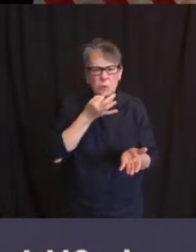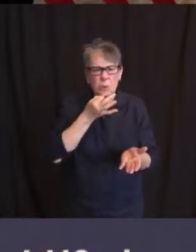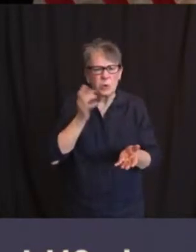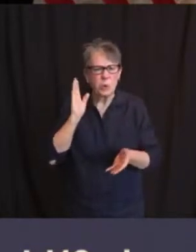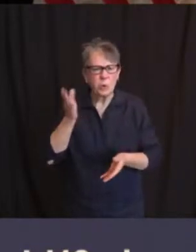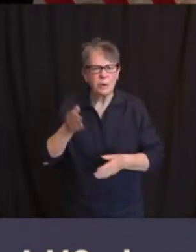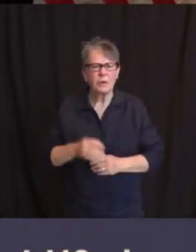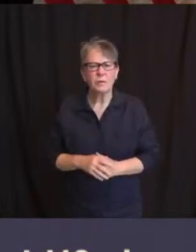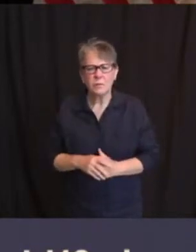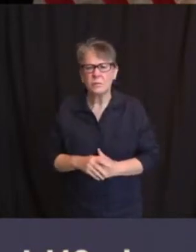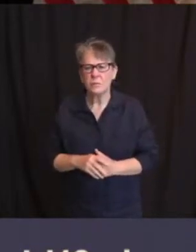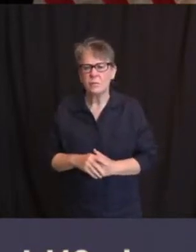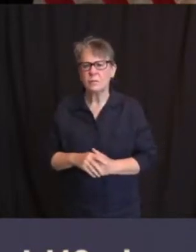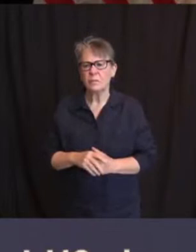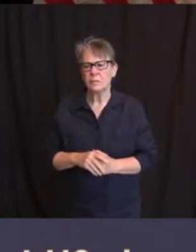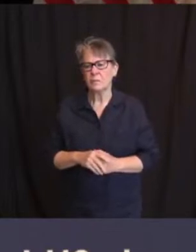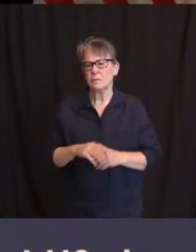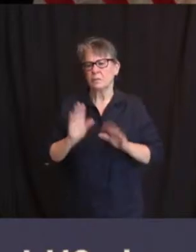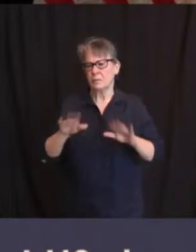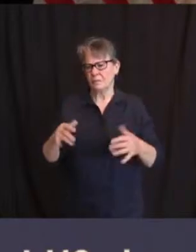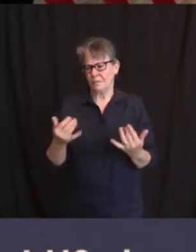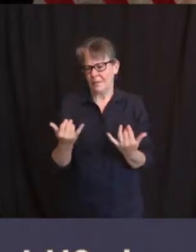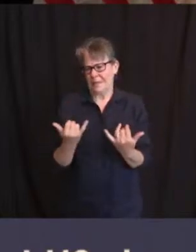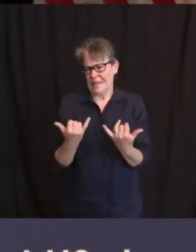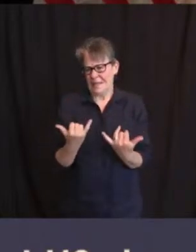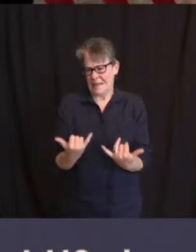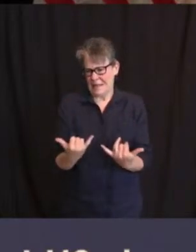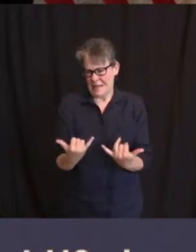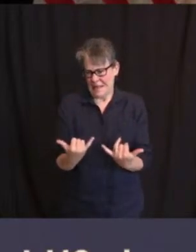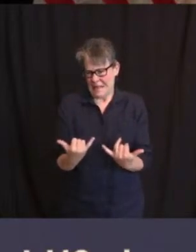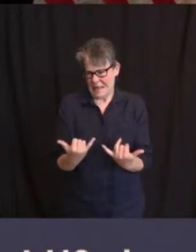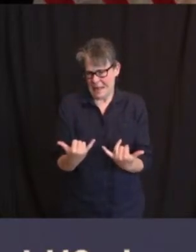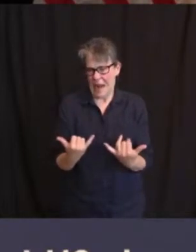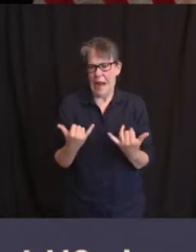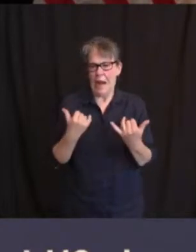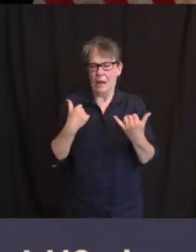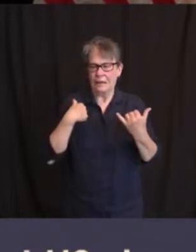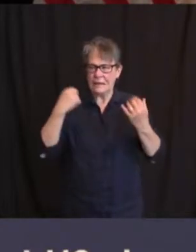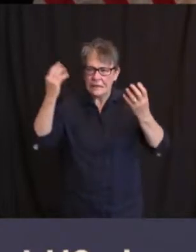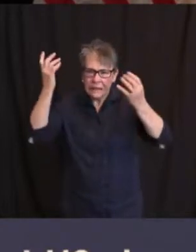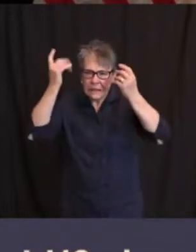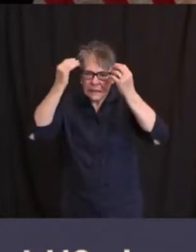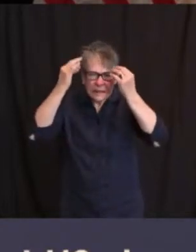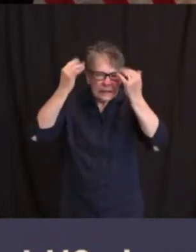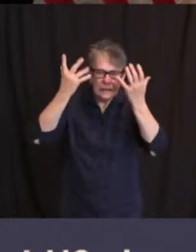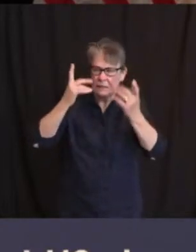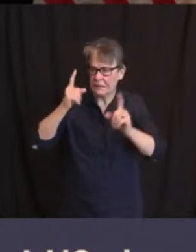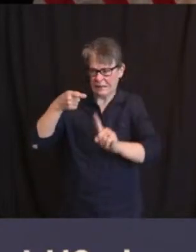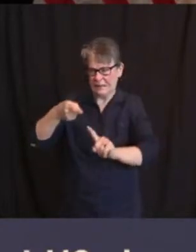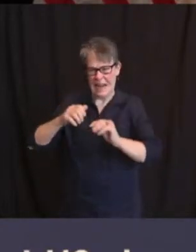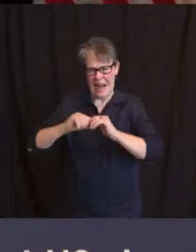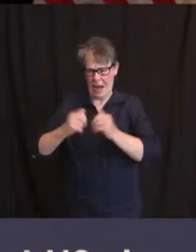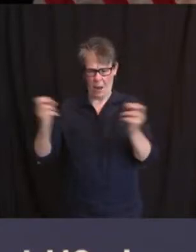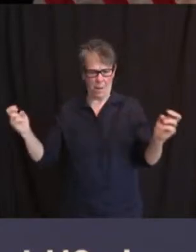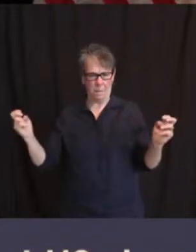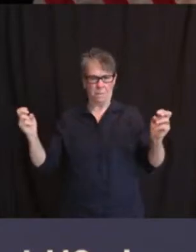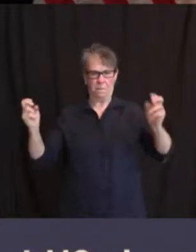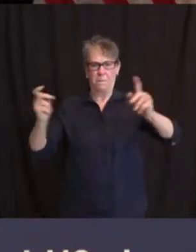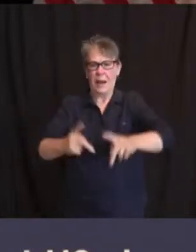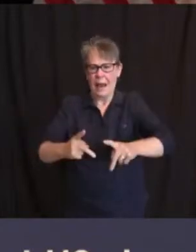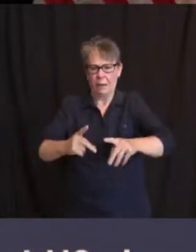this road is being taken because public health, medical experts, and the data tell us that it is now safe to do